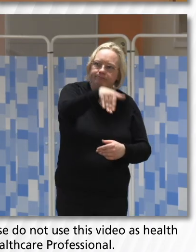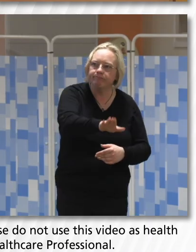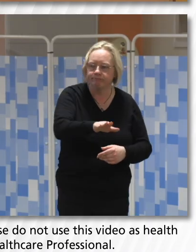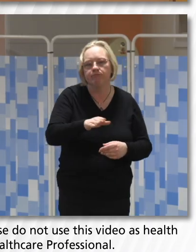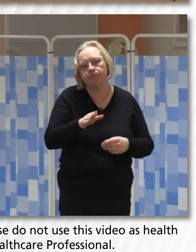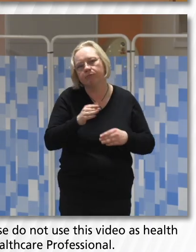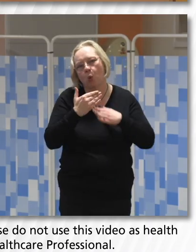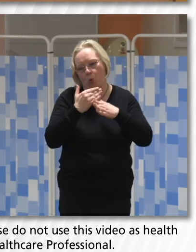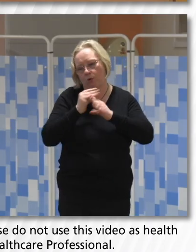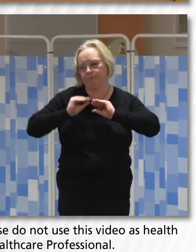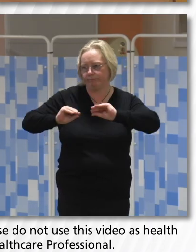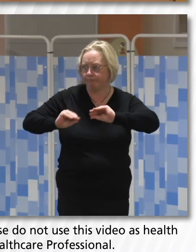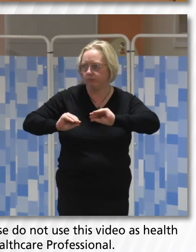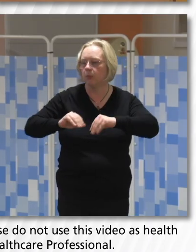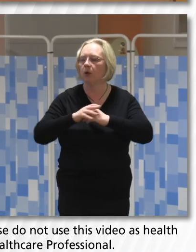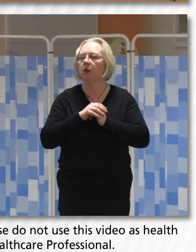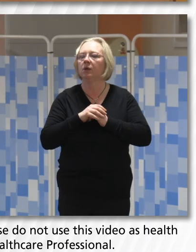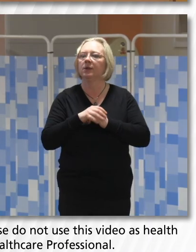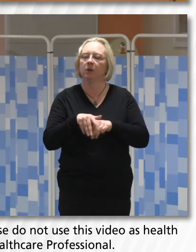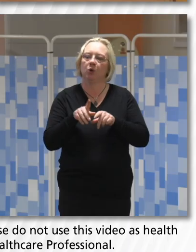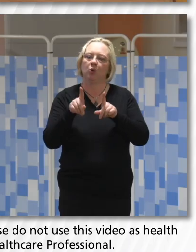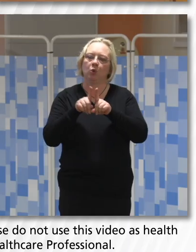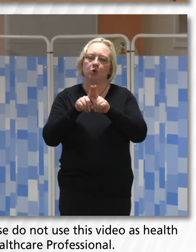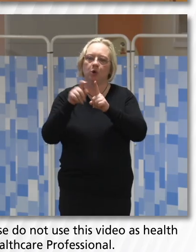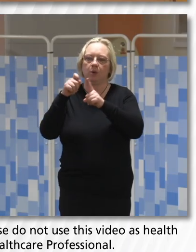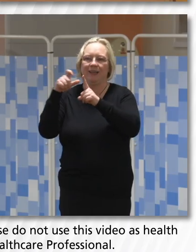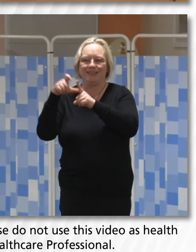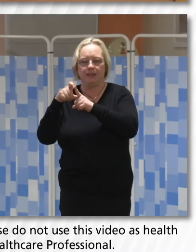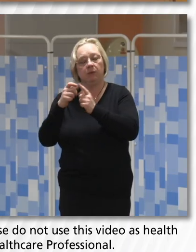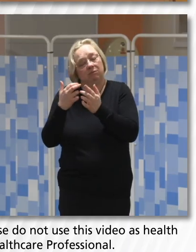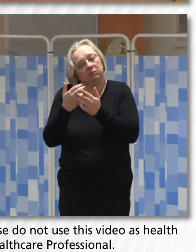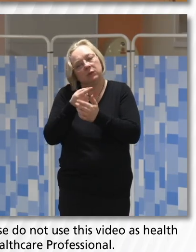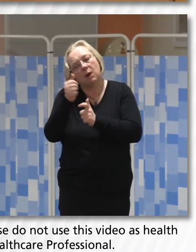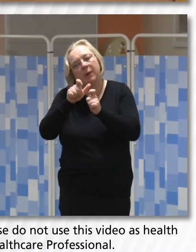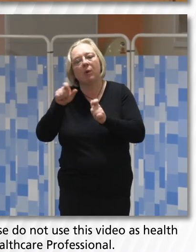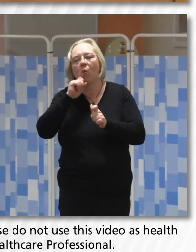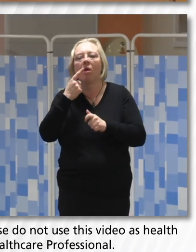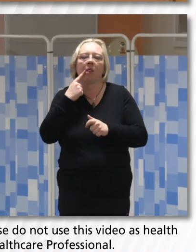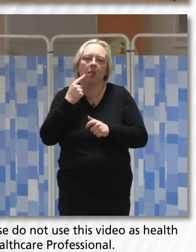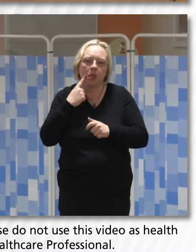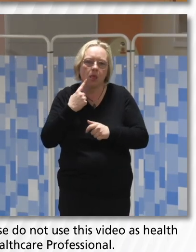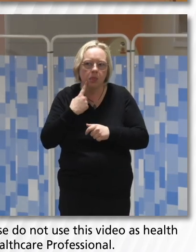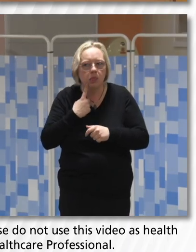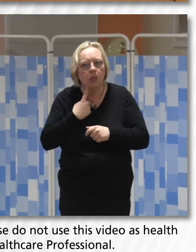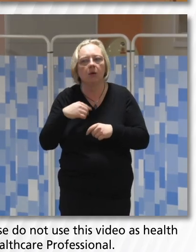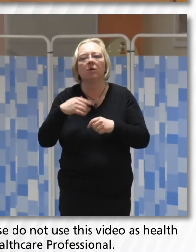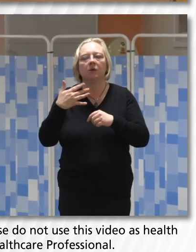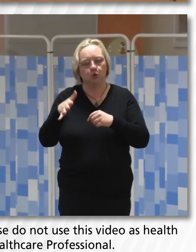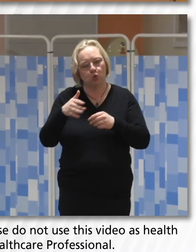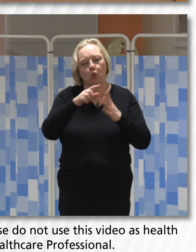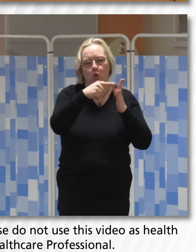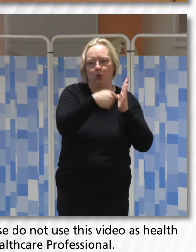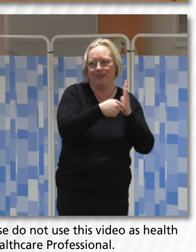that. People with Parkinson's often have a bit of a problem with drooling, so they can help with that. And